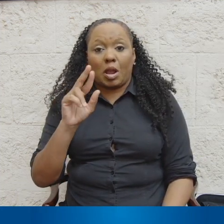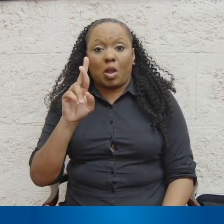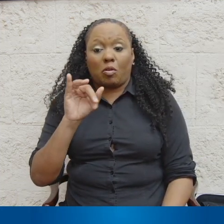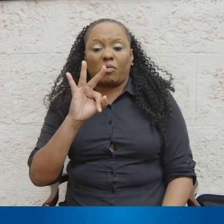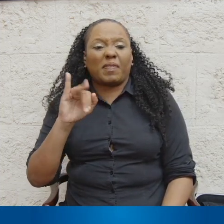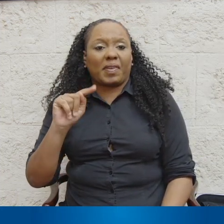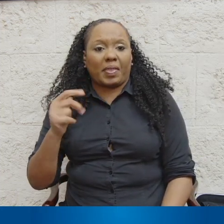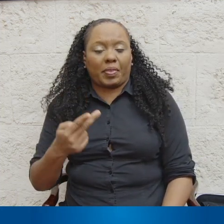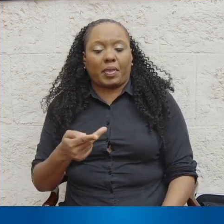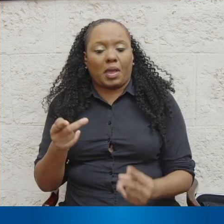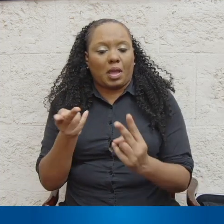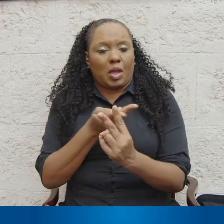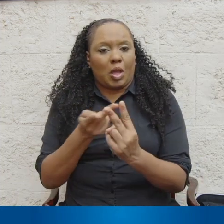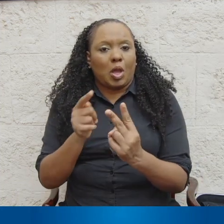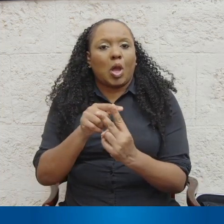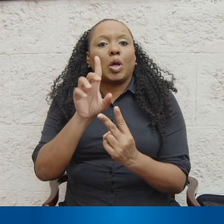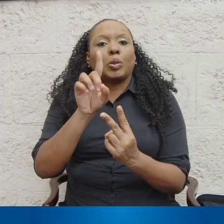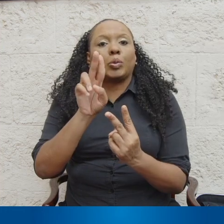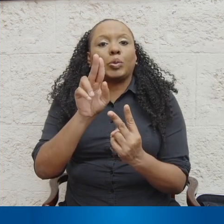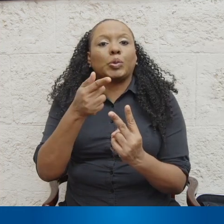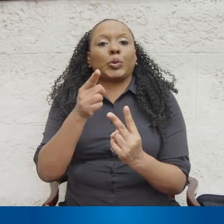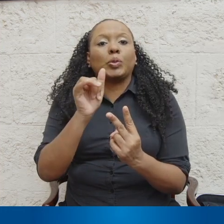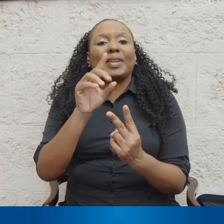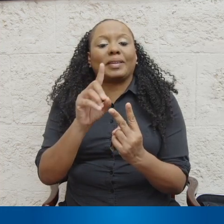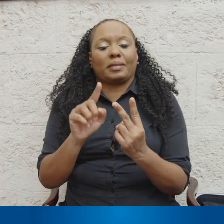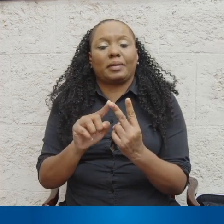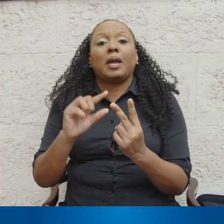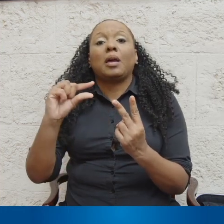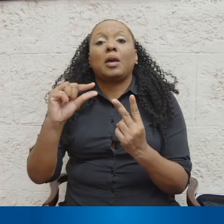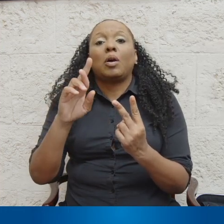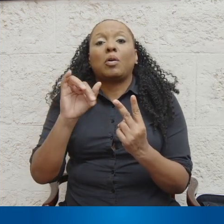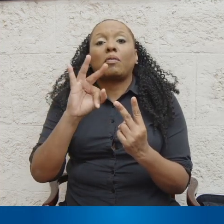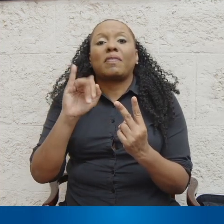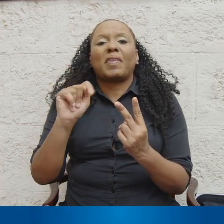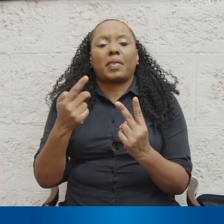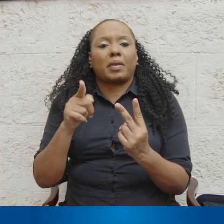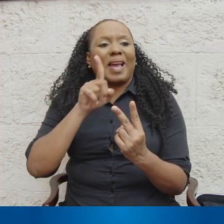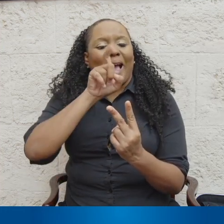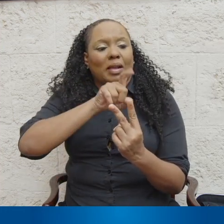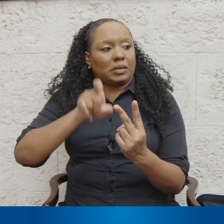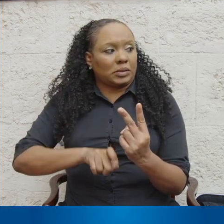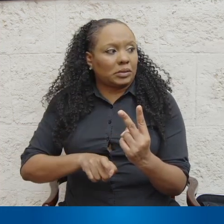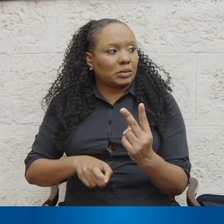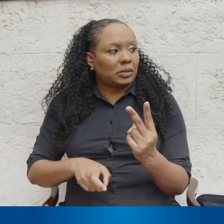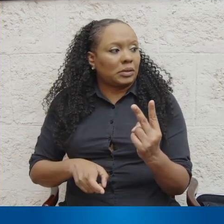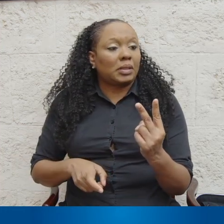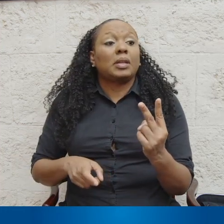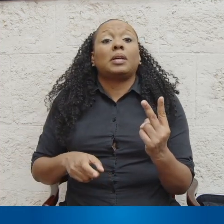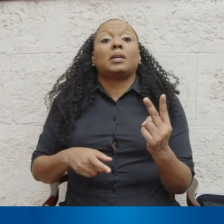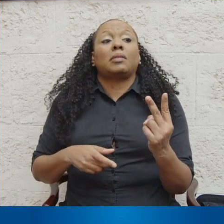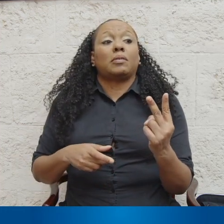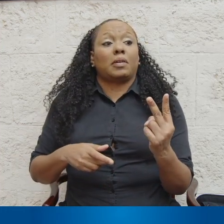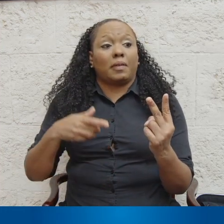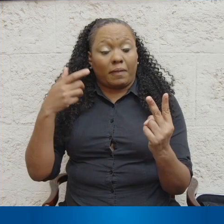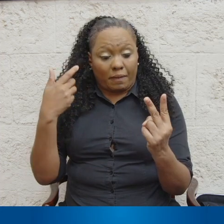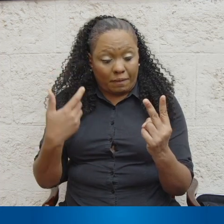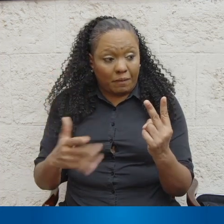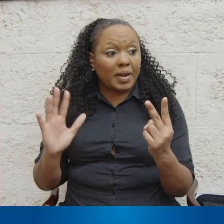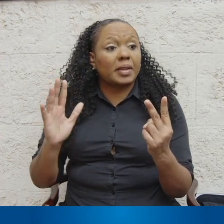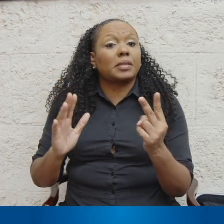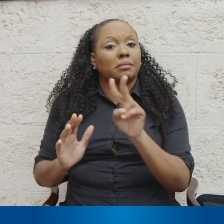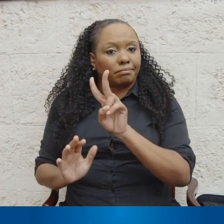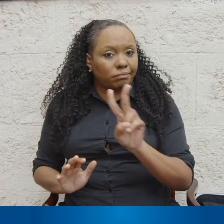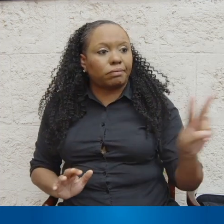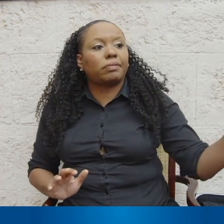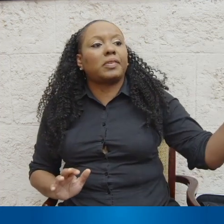direct any questions you have to them in relation to what they've presented. They will then roll out, and others will come